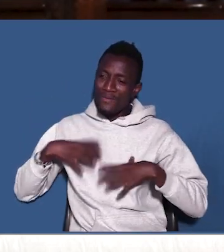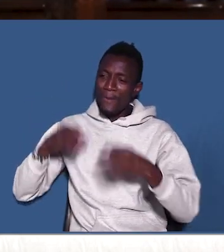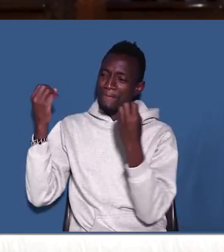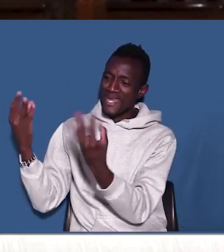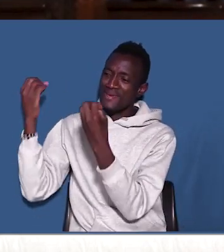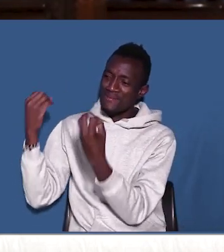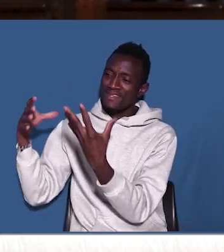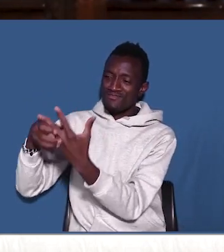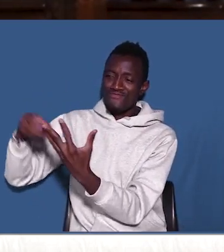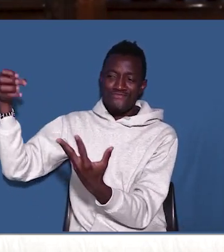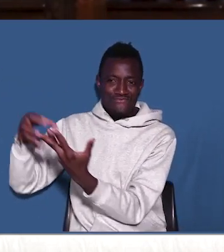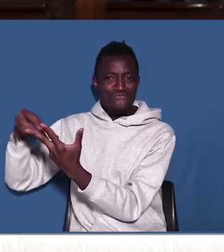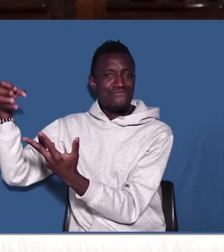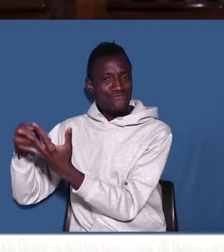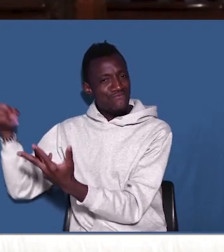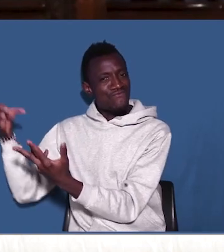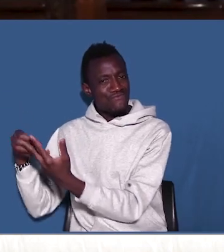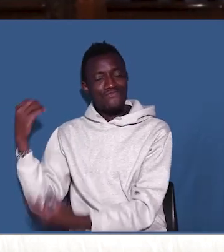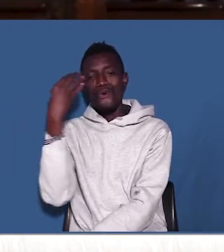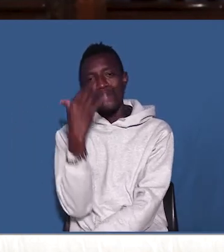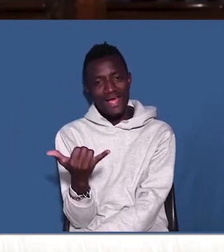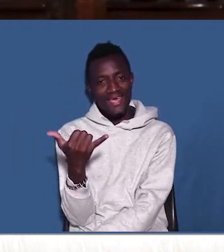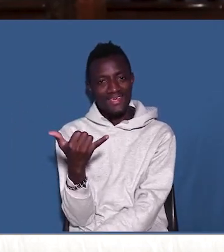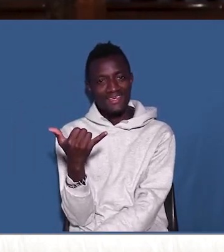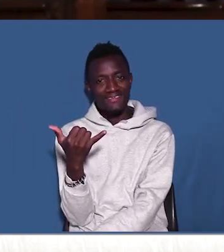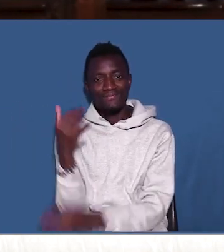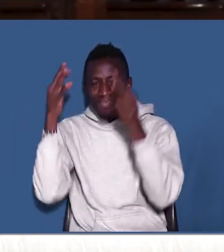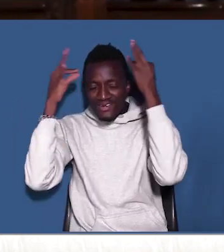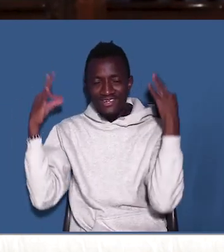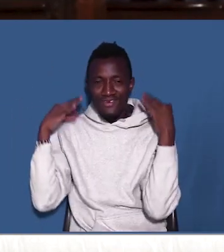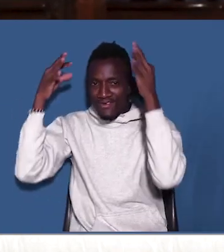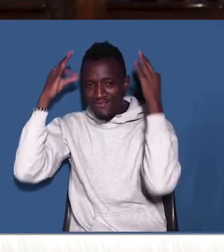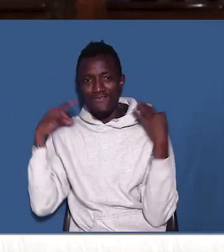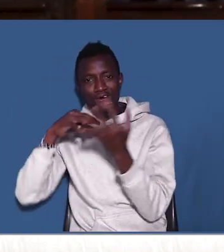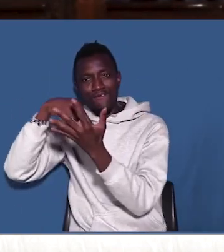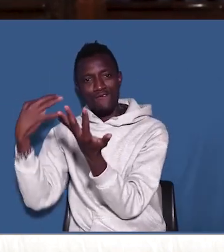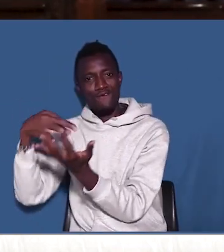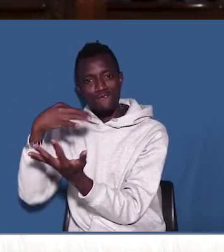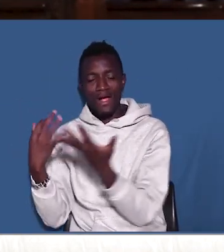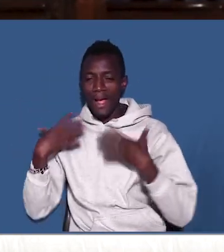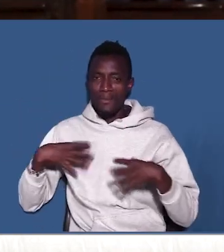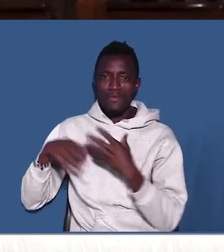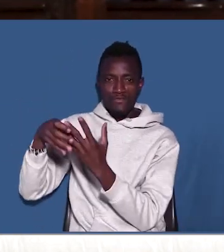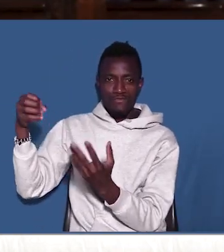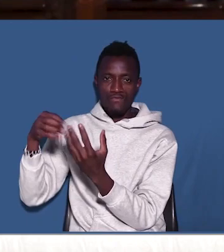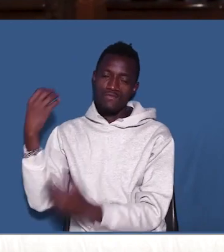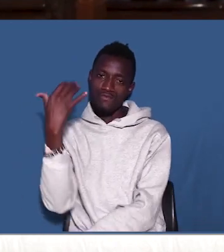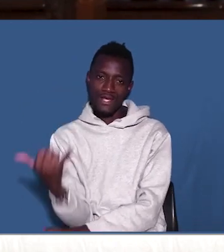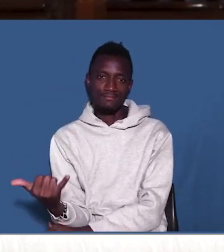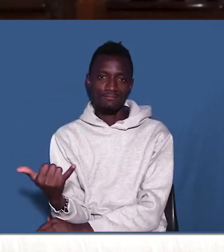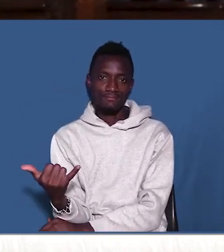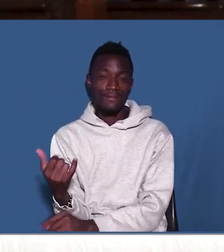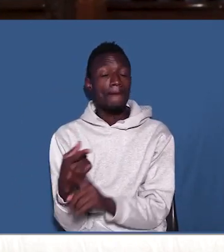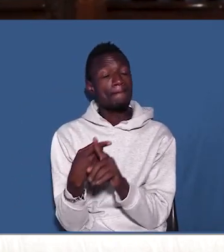do wars keep happening? Jesus spoke with absolute clarity about